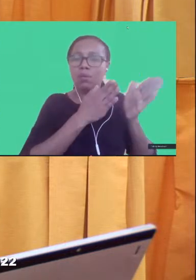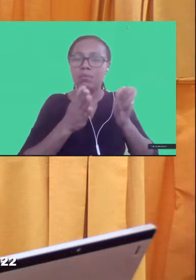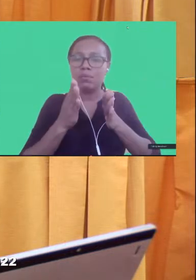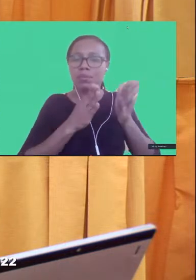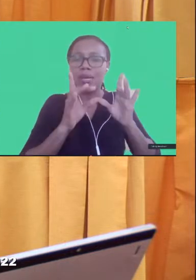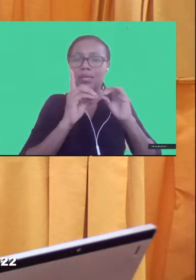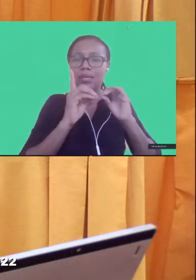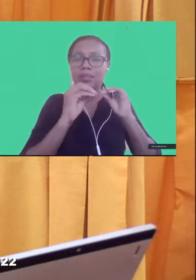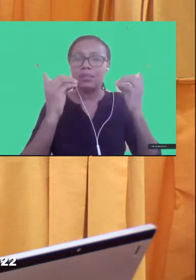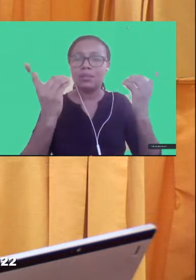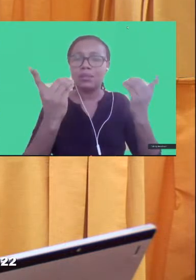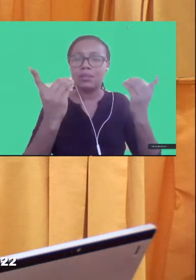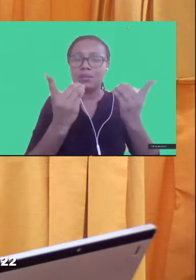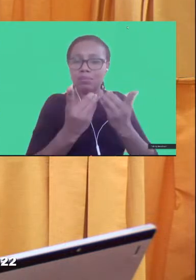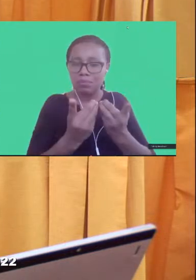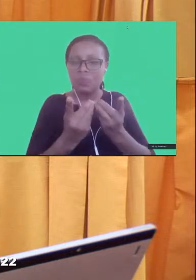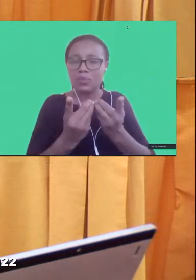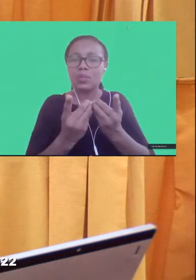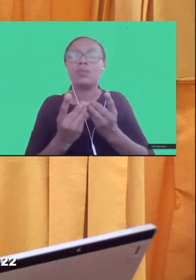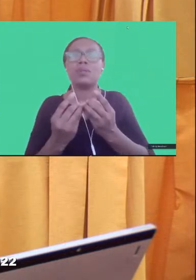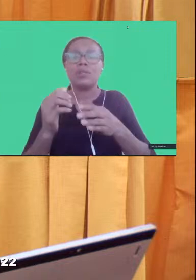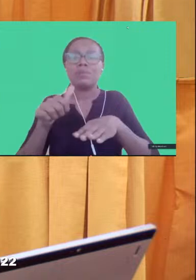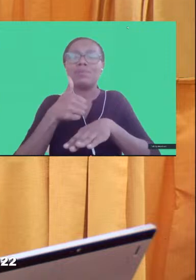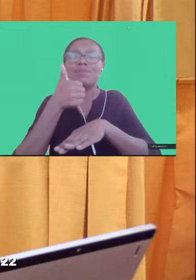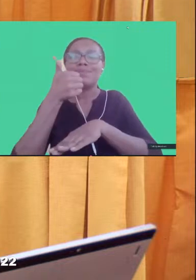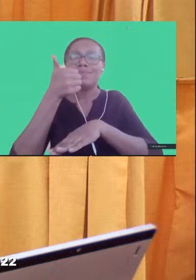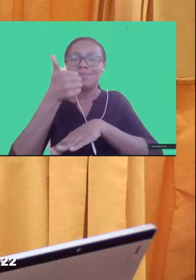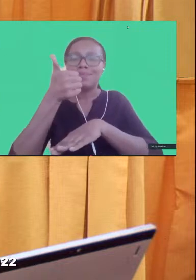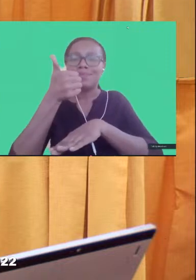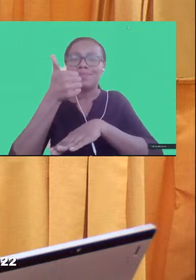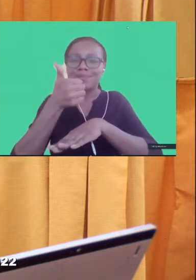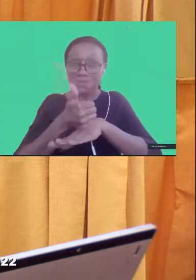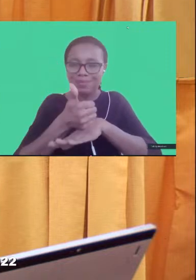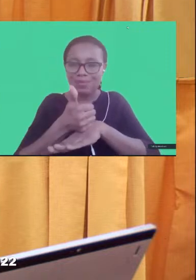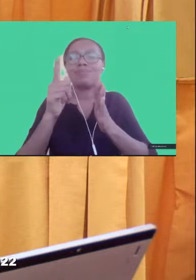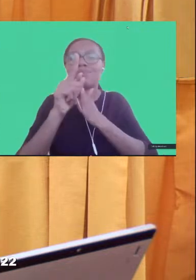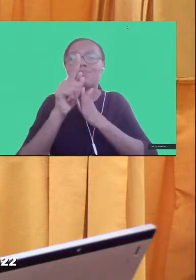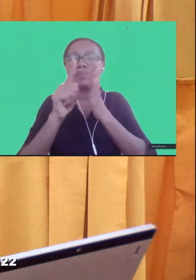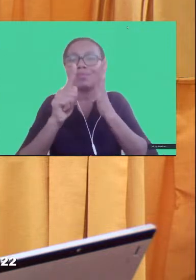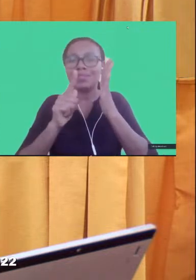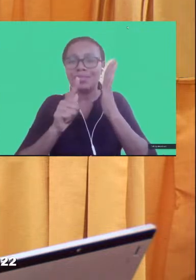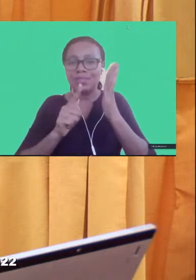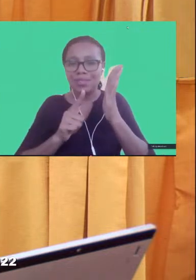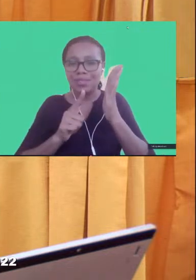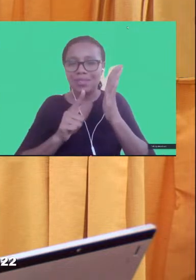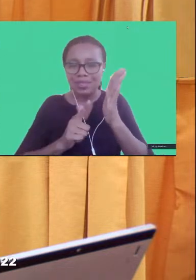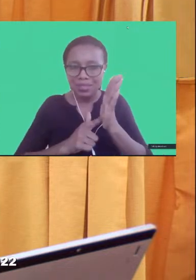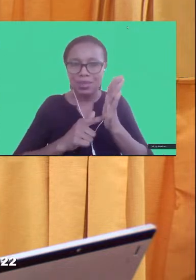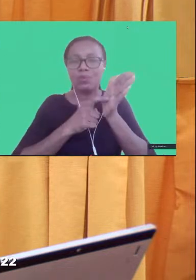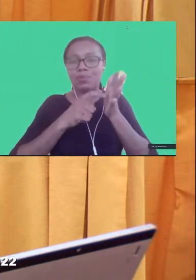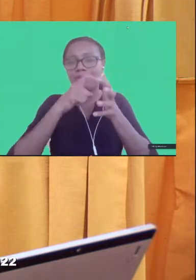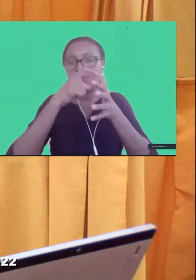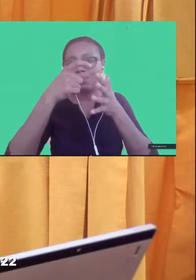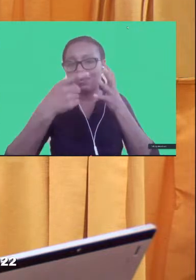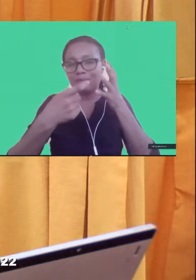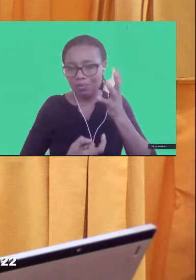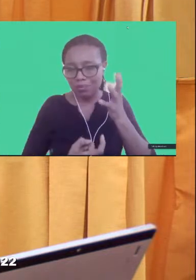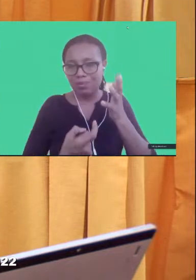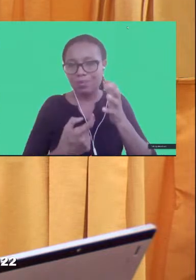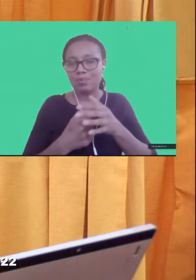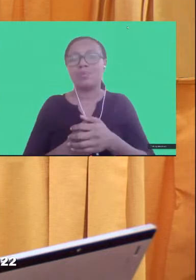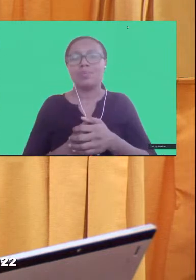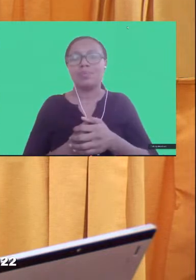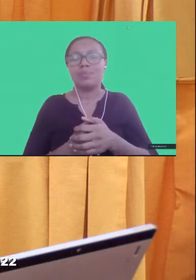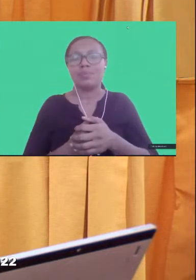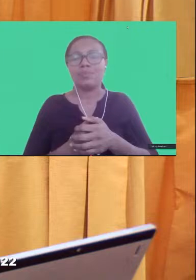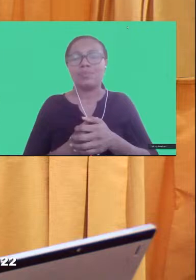insert wind. We also did that with the undertaking an EV study,